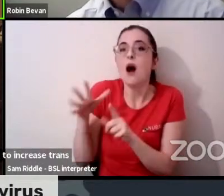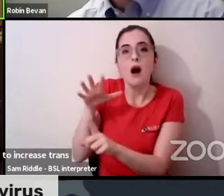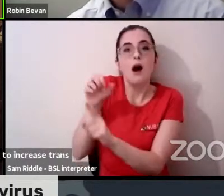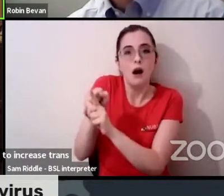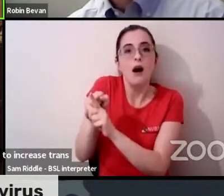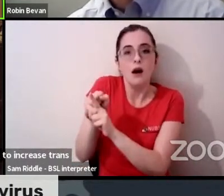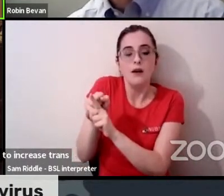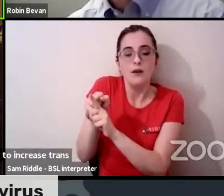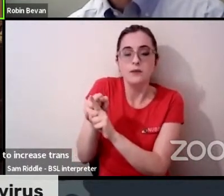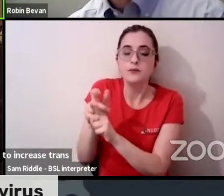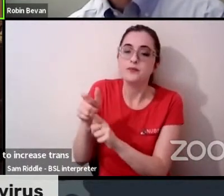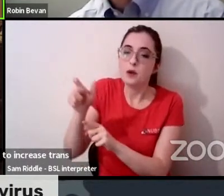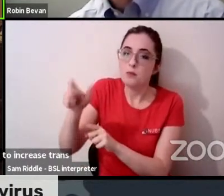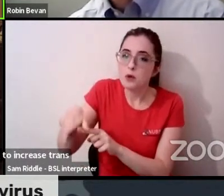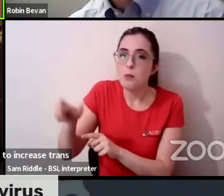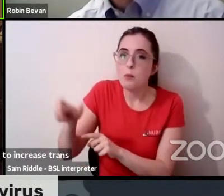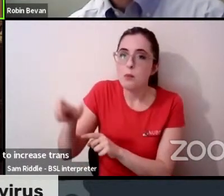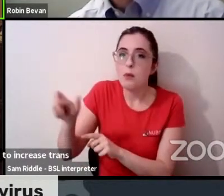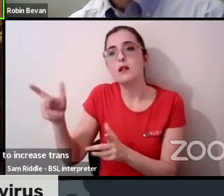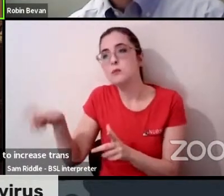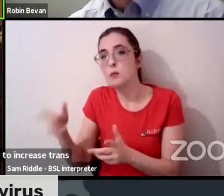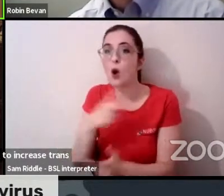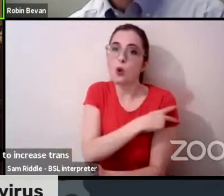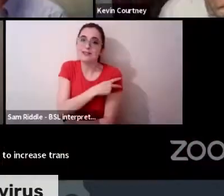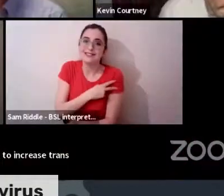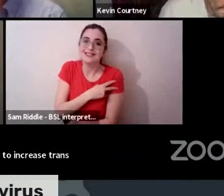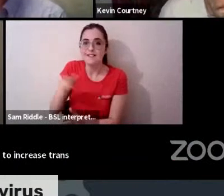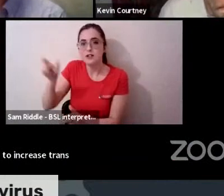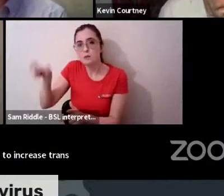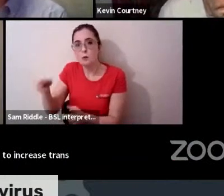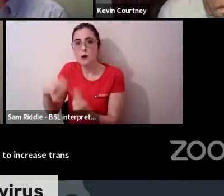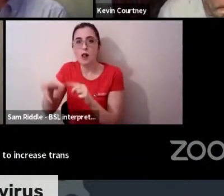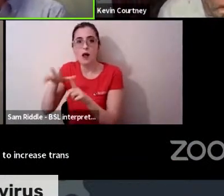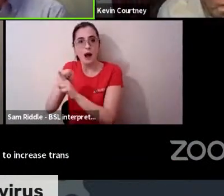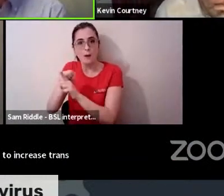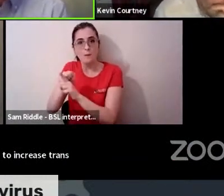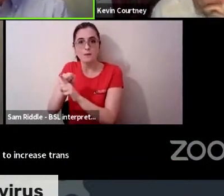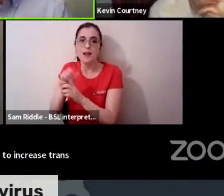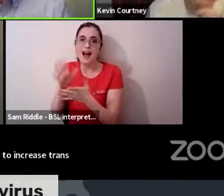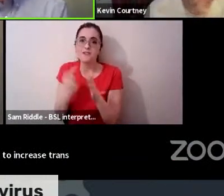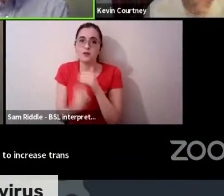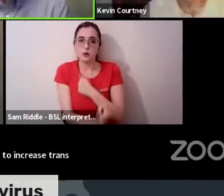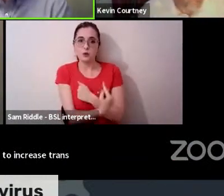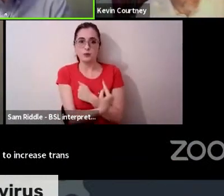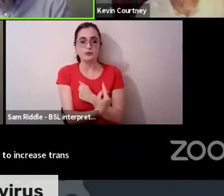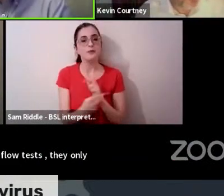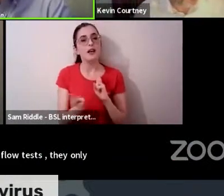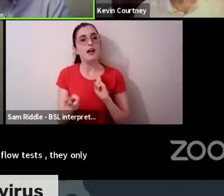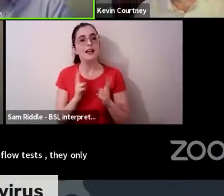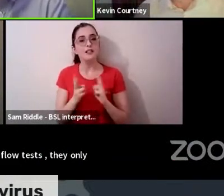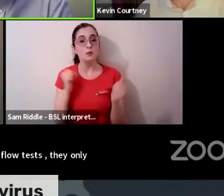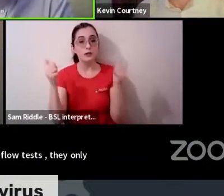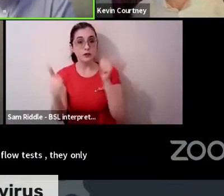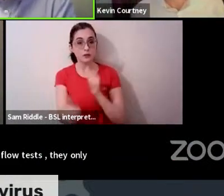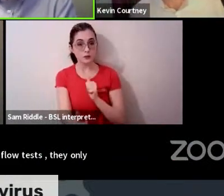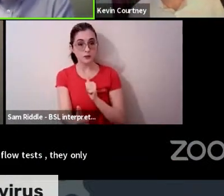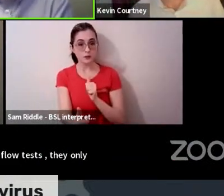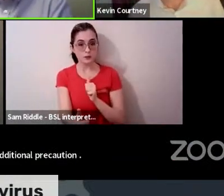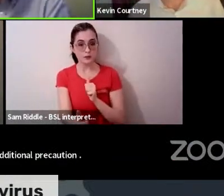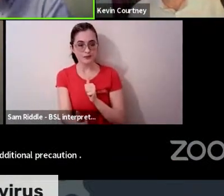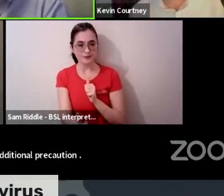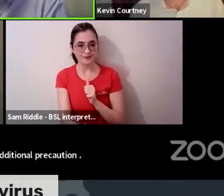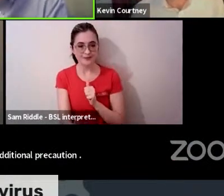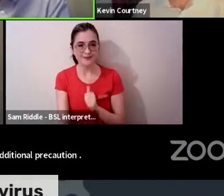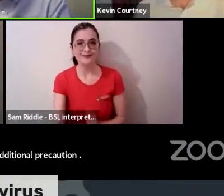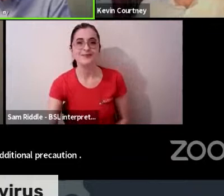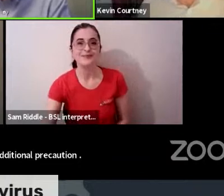who are a pupil, or from pupil to pupils if they have COVID. Thank you very much, Mary. It's very helpful. And I